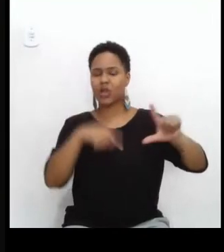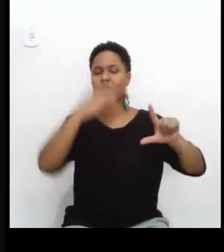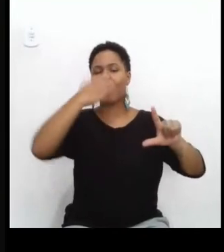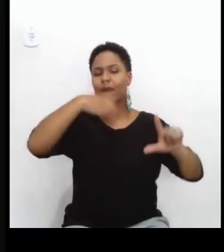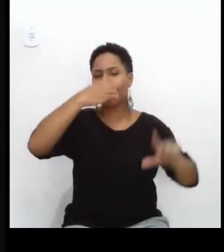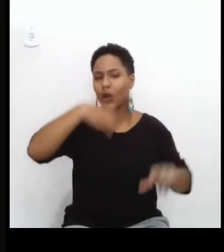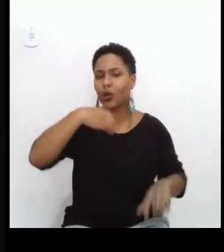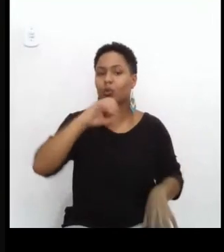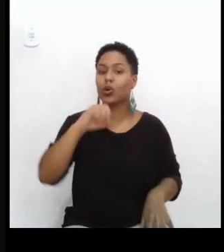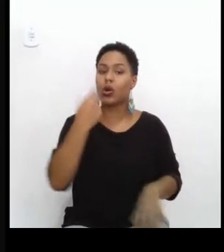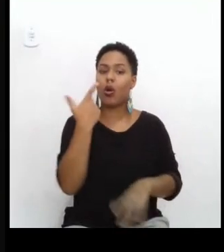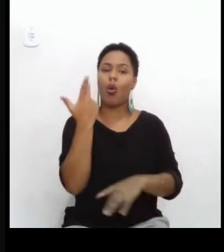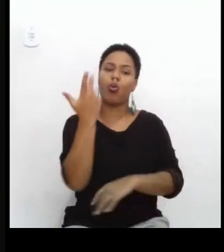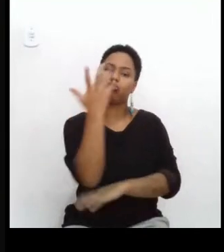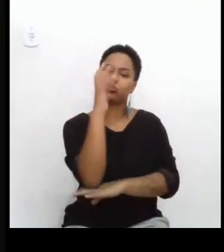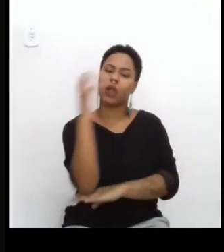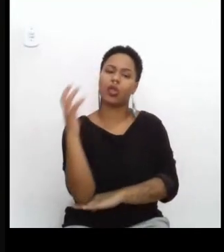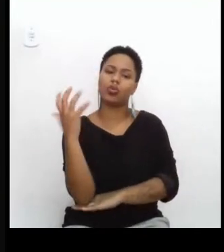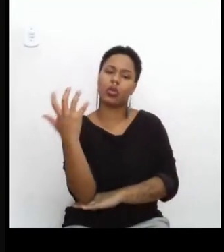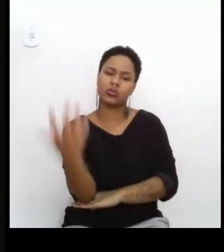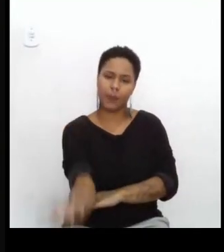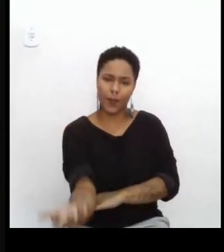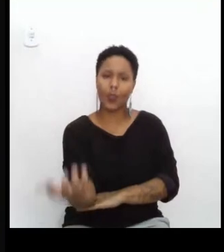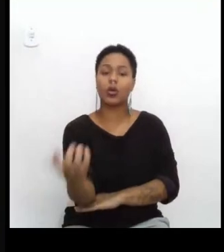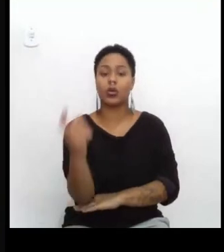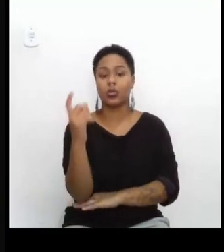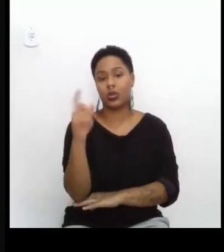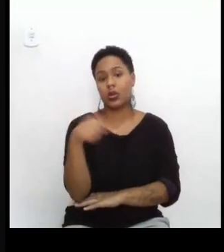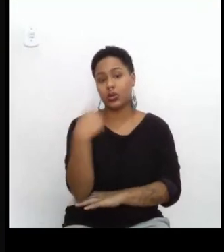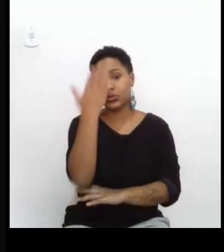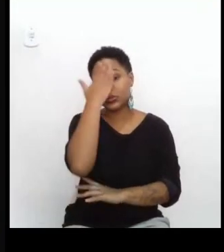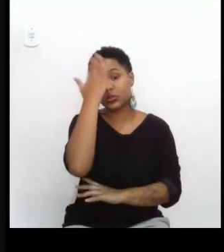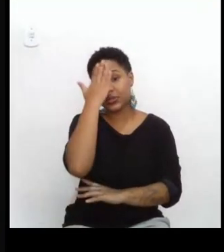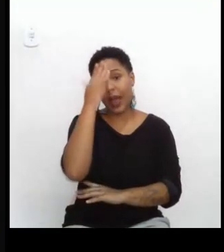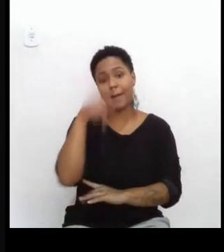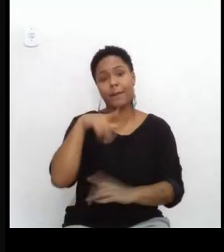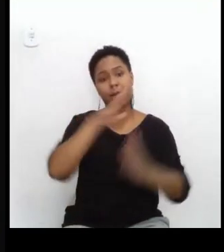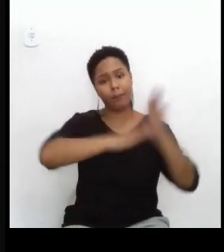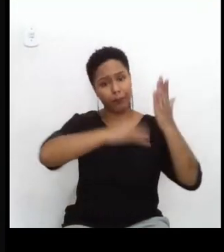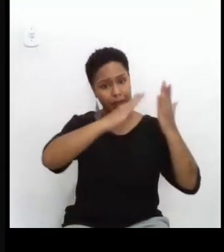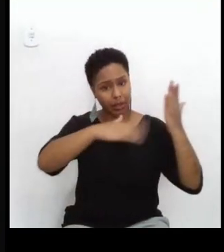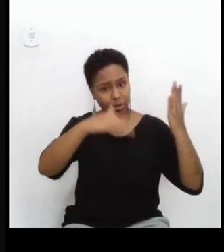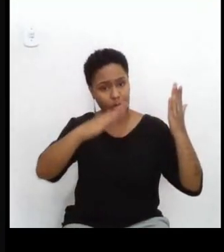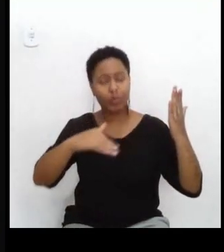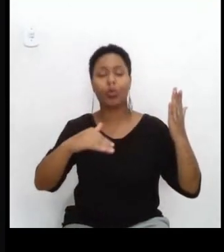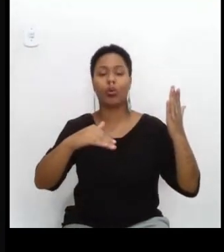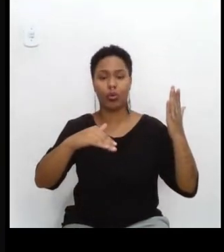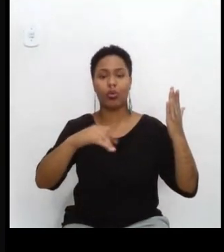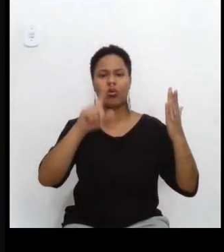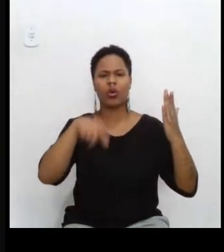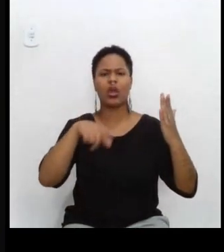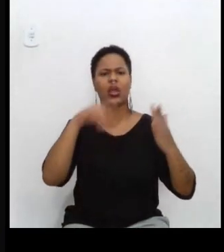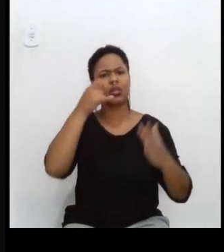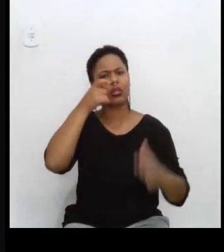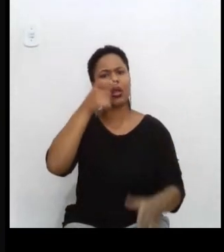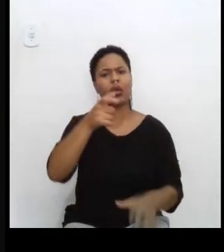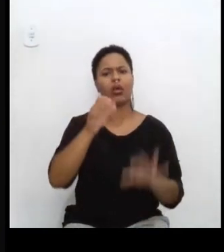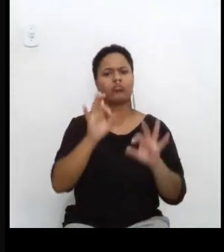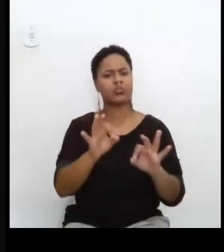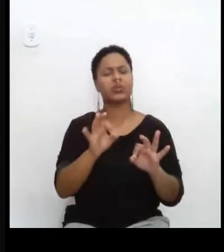Windows Universal apressado já quer fazer crer instman antes One Way Trigger High inflation